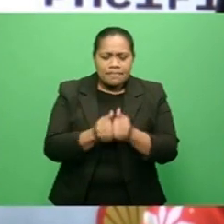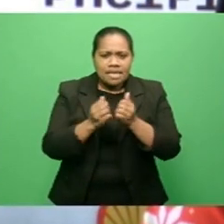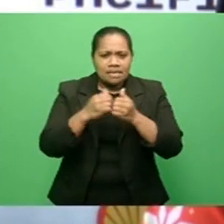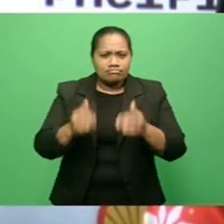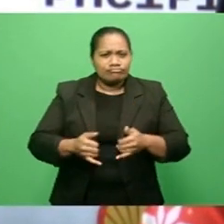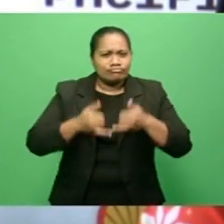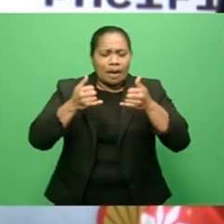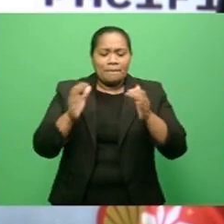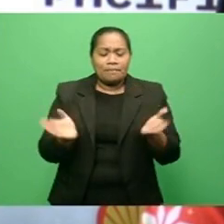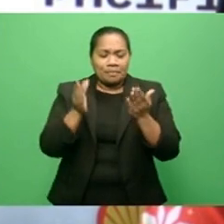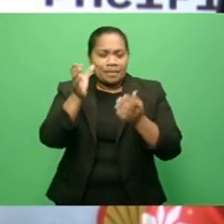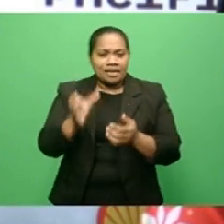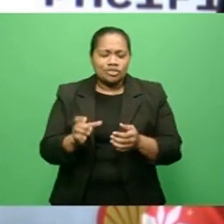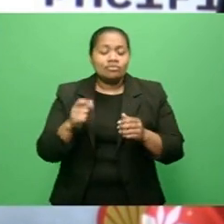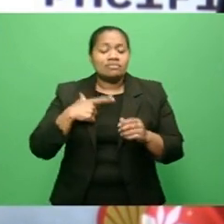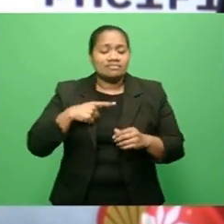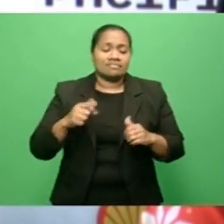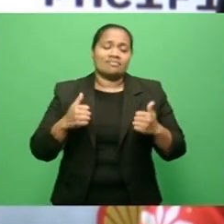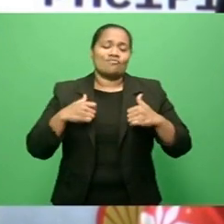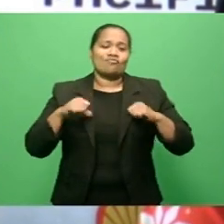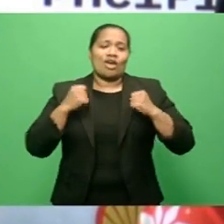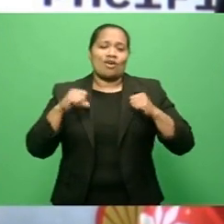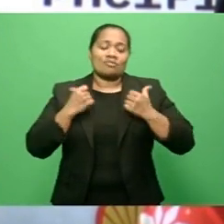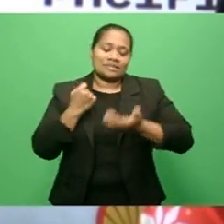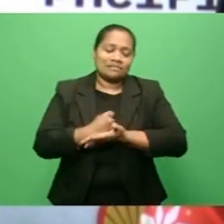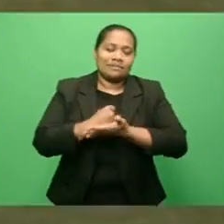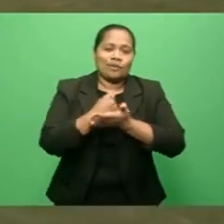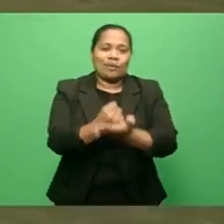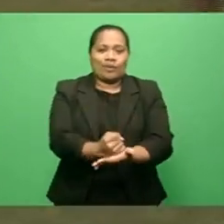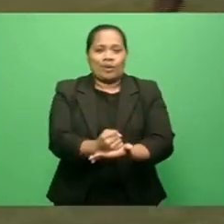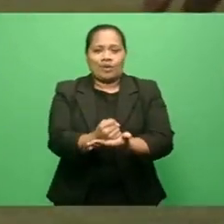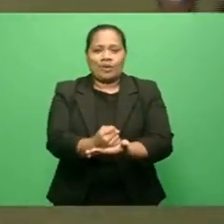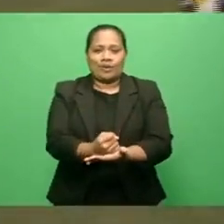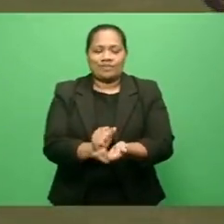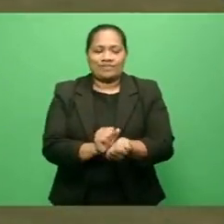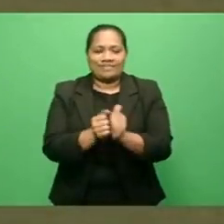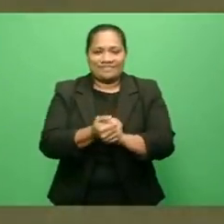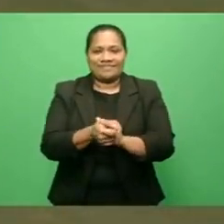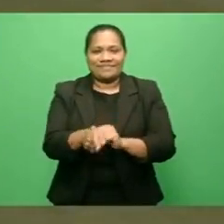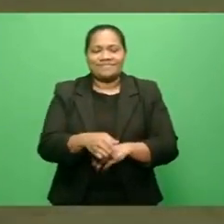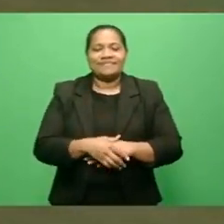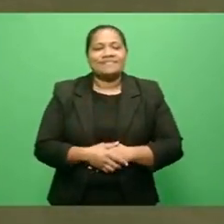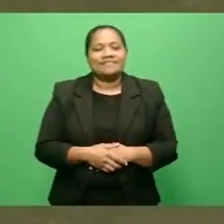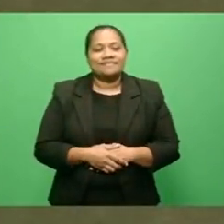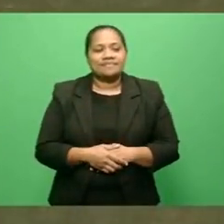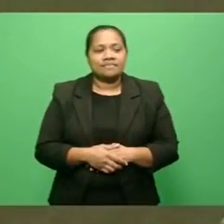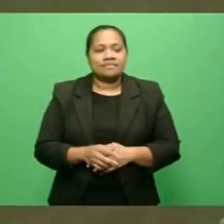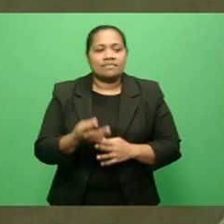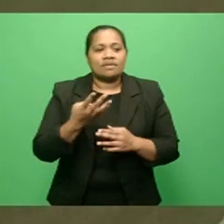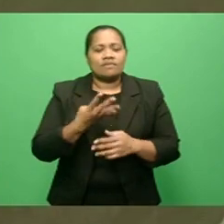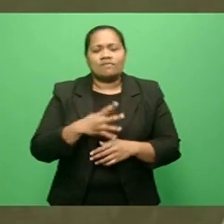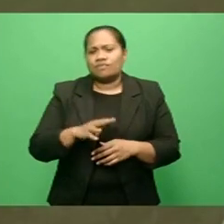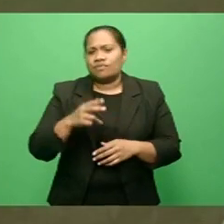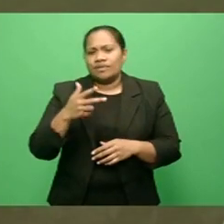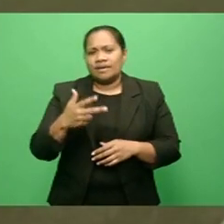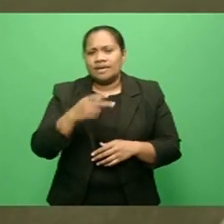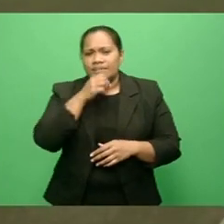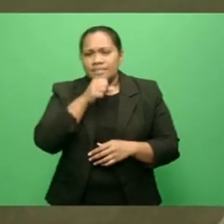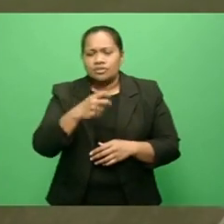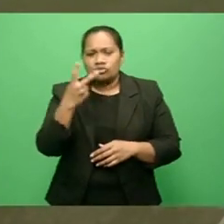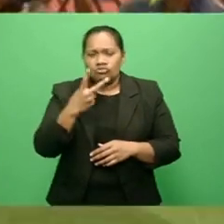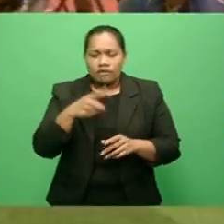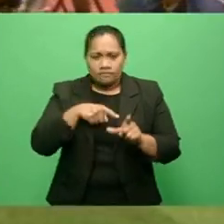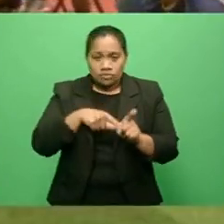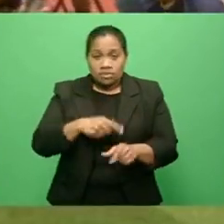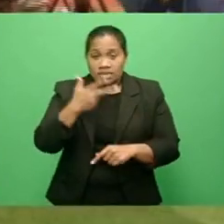to be supportive of this tournament. 48 men's, 12 youths and 8 women's teams have